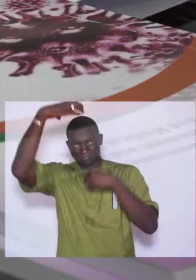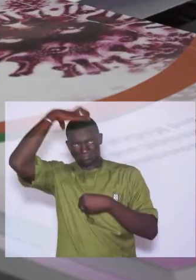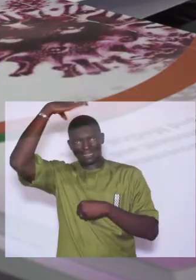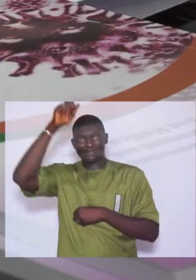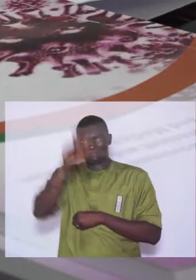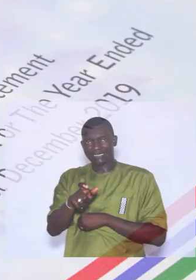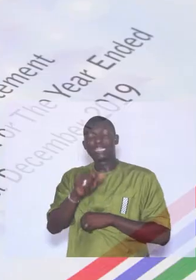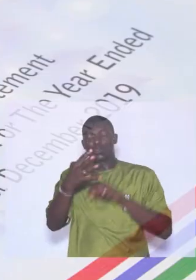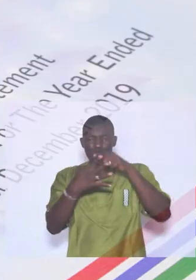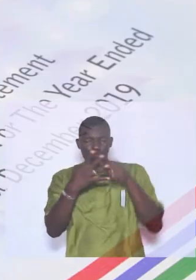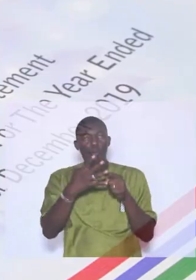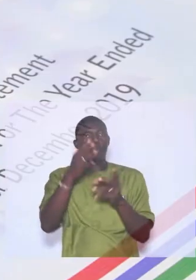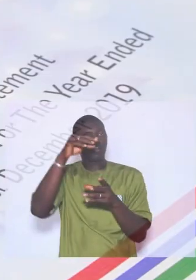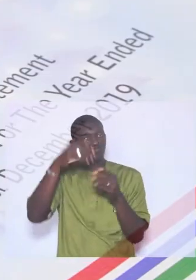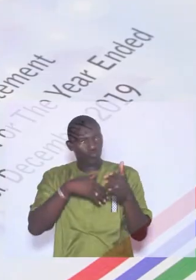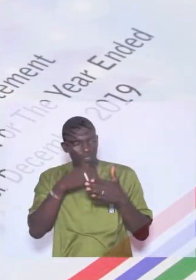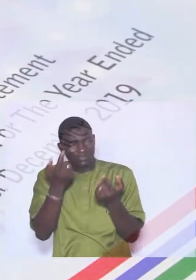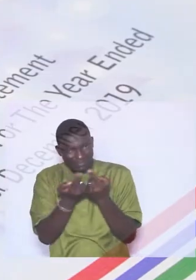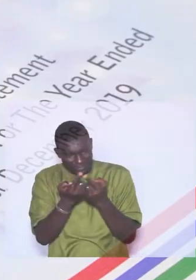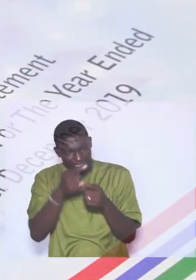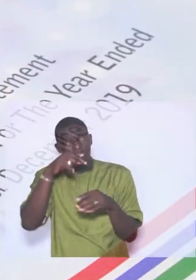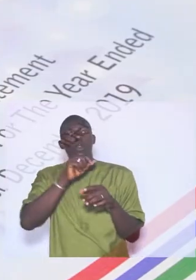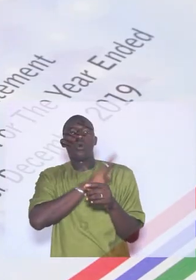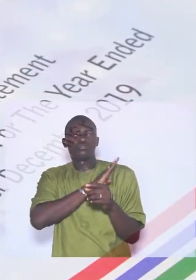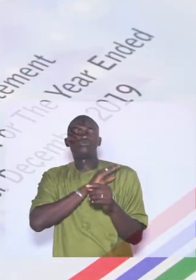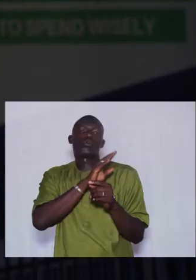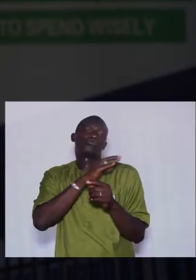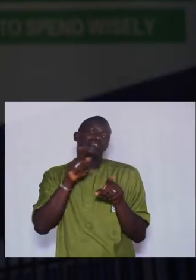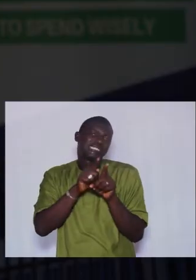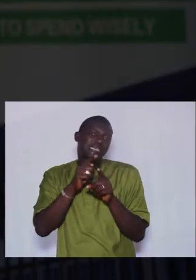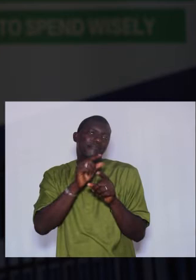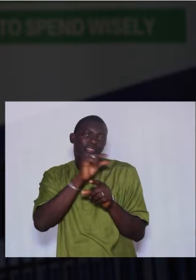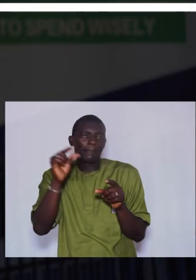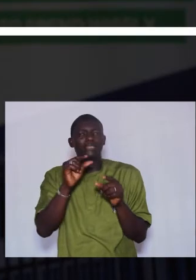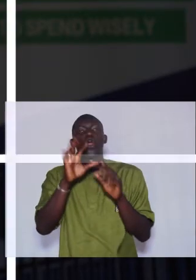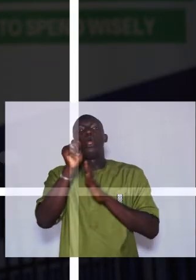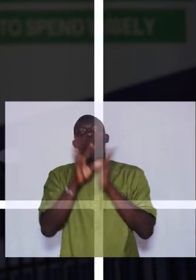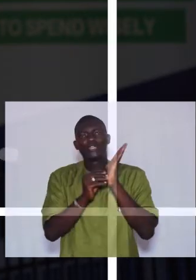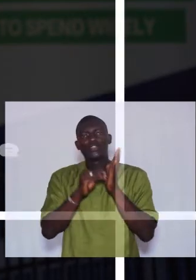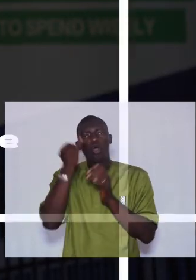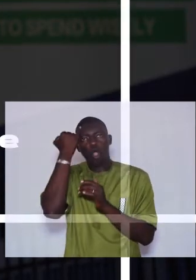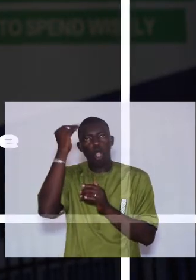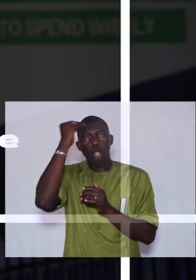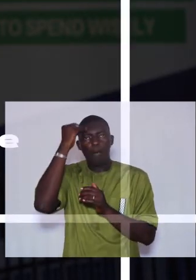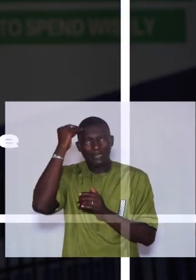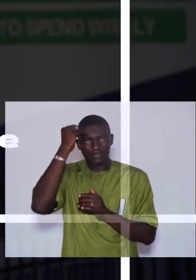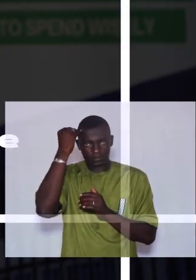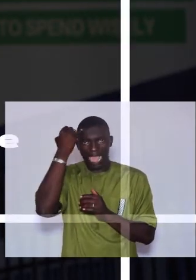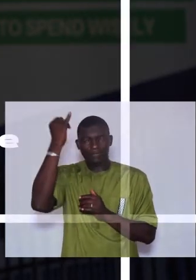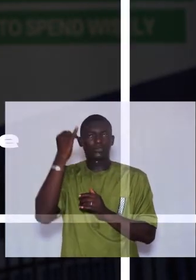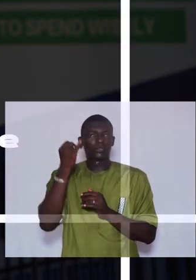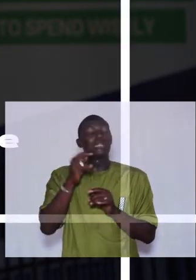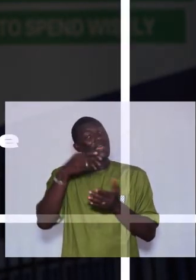four conclusions, also known as an audit opinion. Unqualified opinion. This means that the